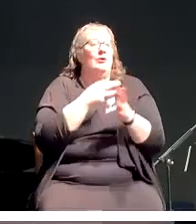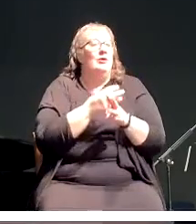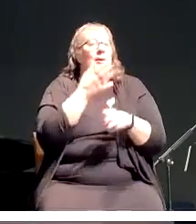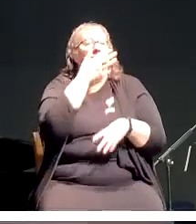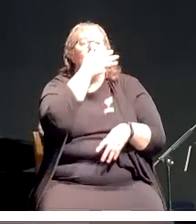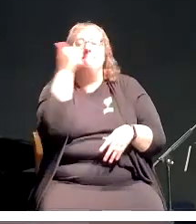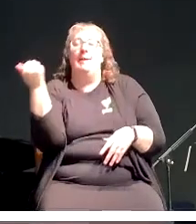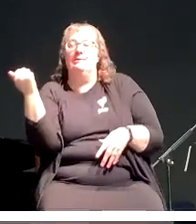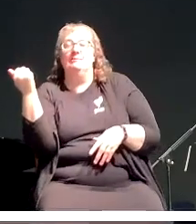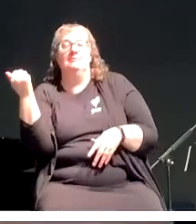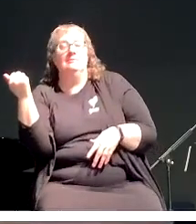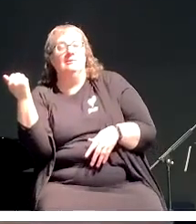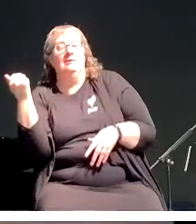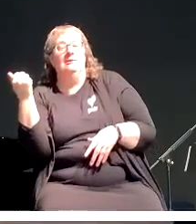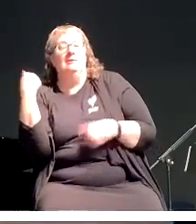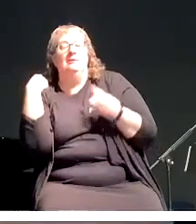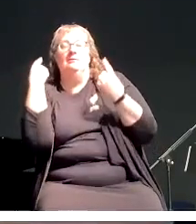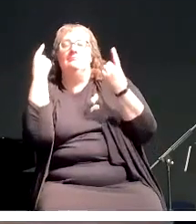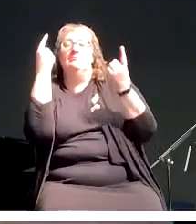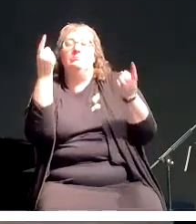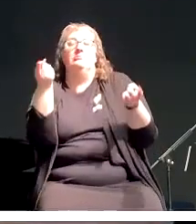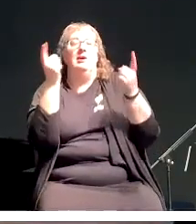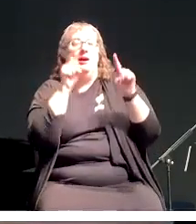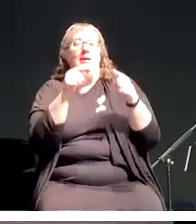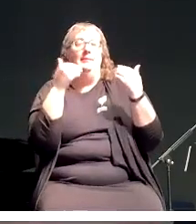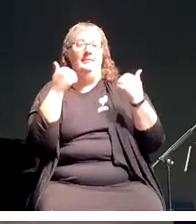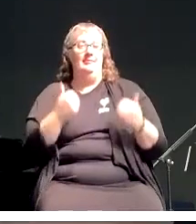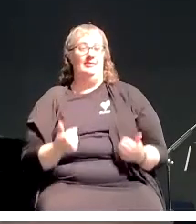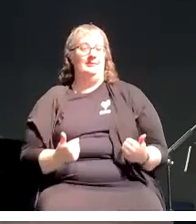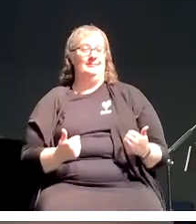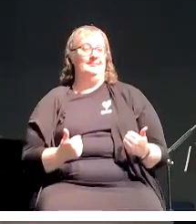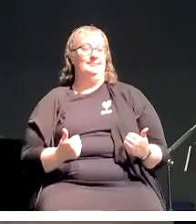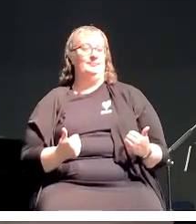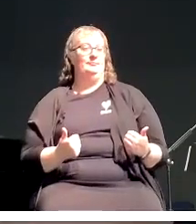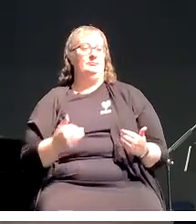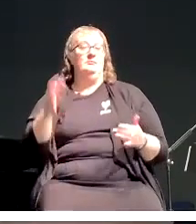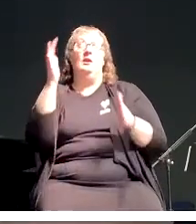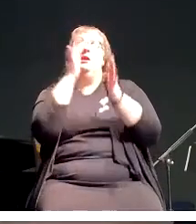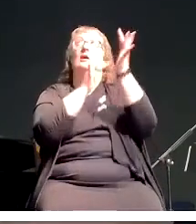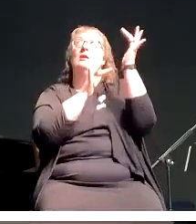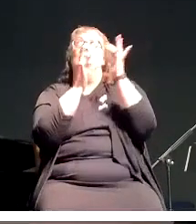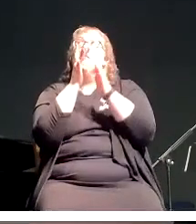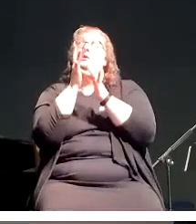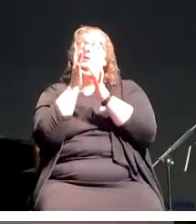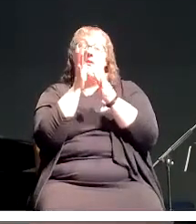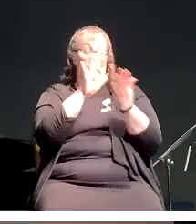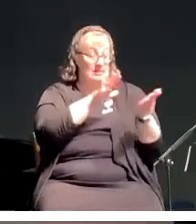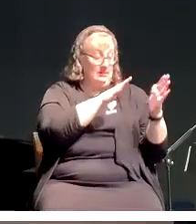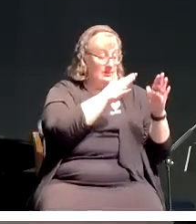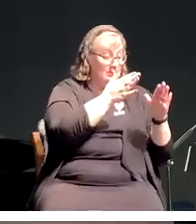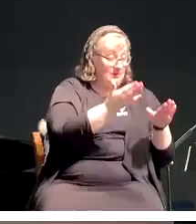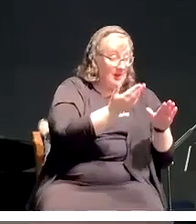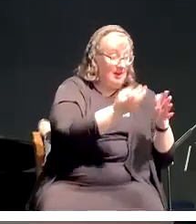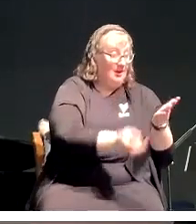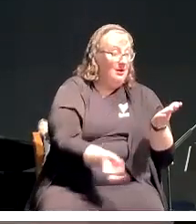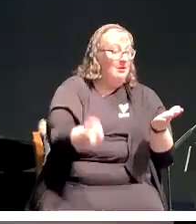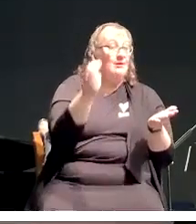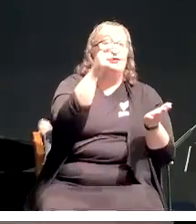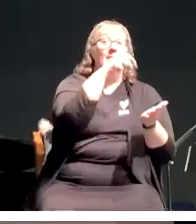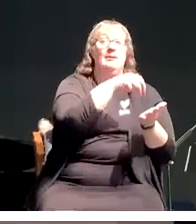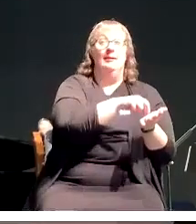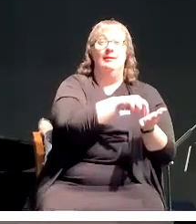best thing that has ever happened for me. Jesus came back from the dead, and because of it,